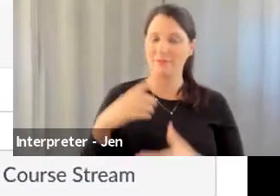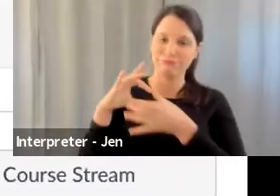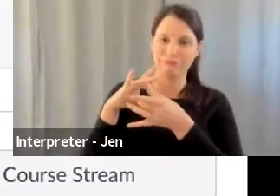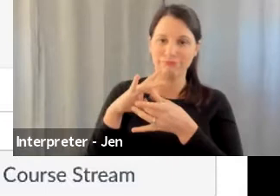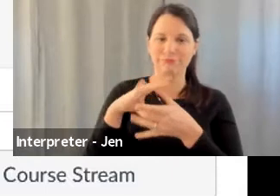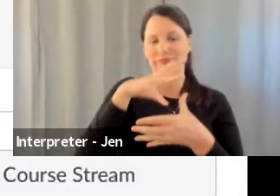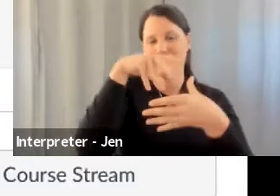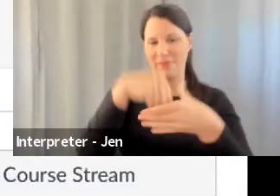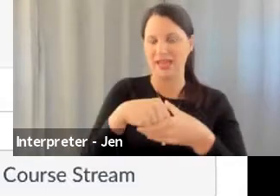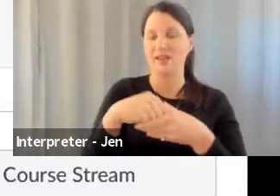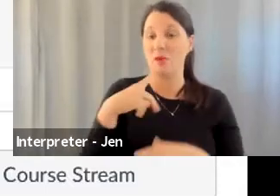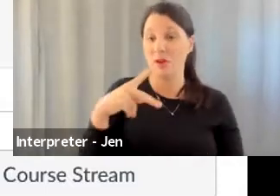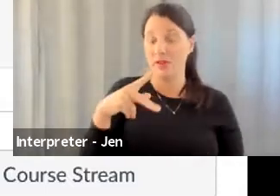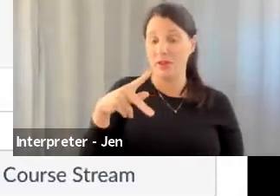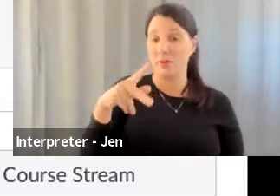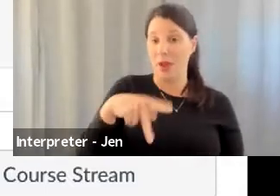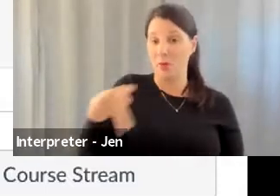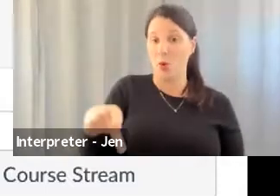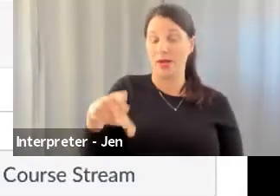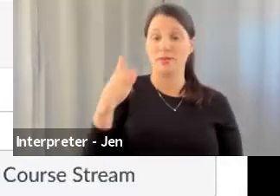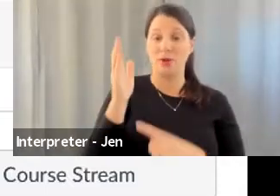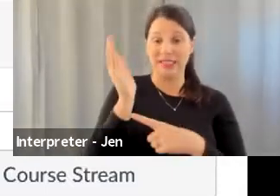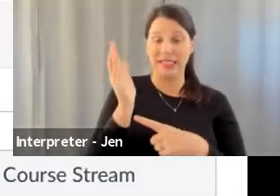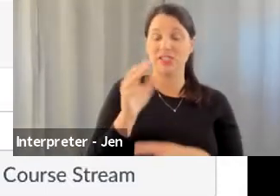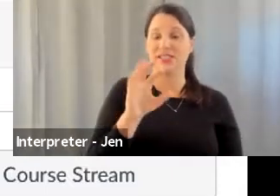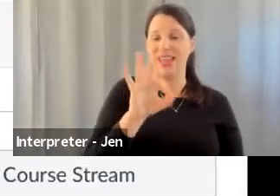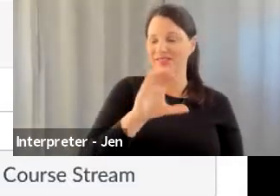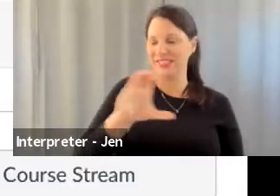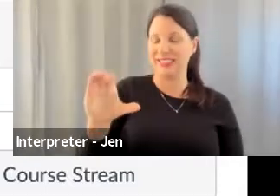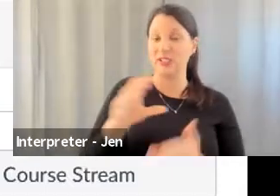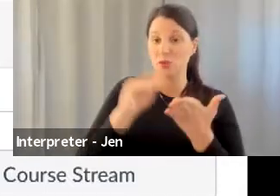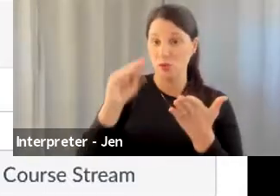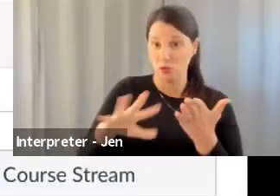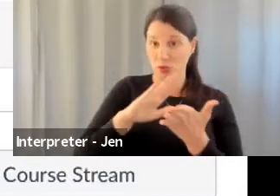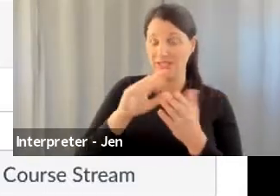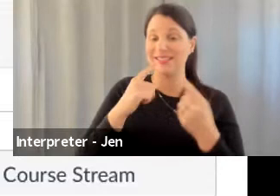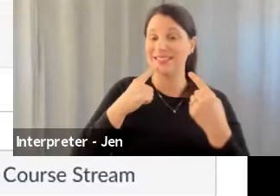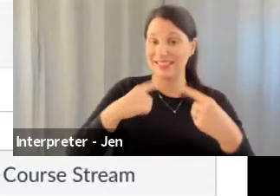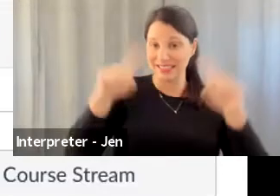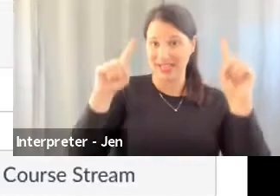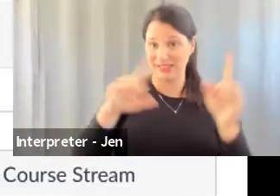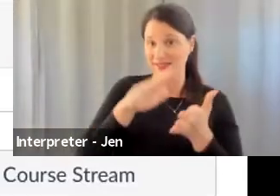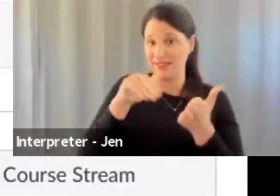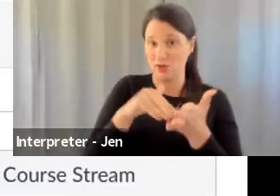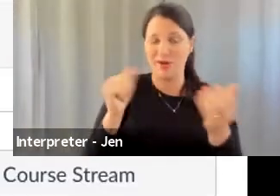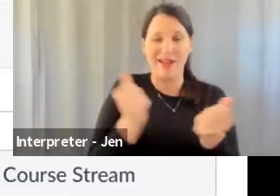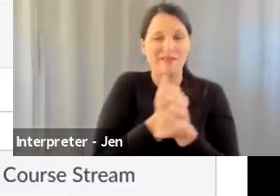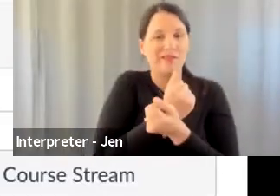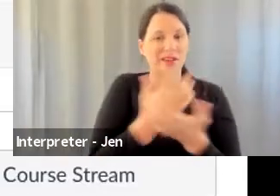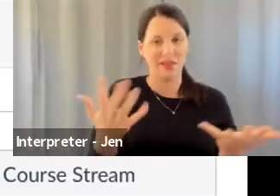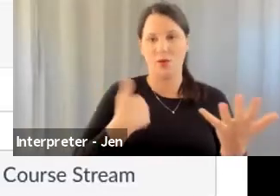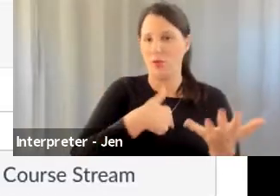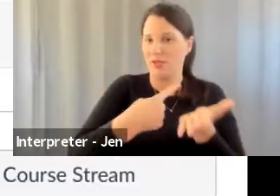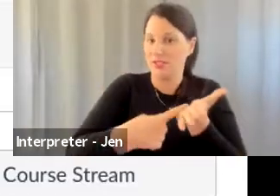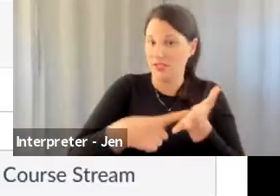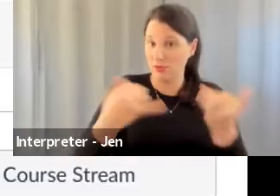presentation is going to be the FCC Student Success Center. Everything that we cover today is on this page. So if you want to